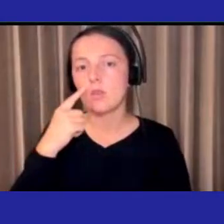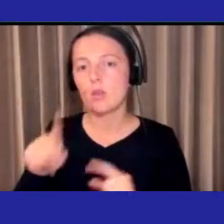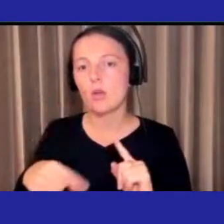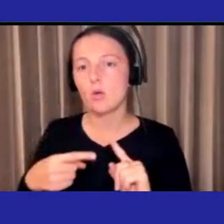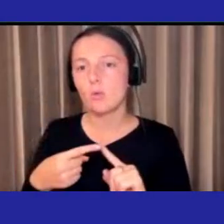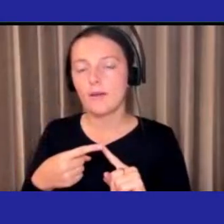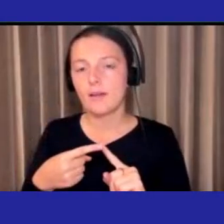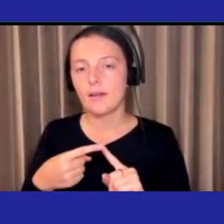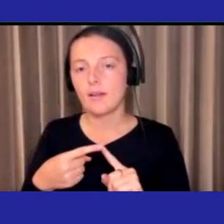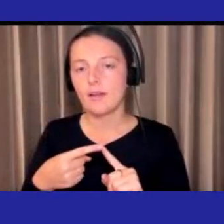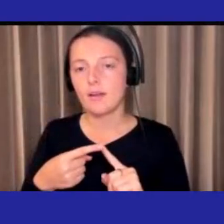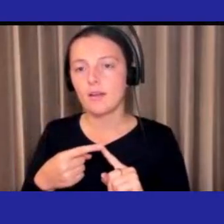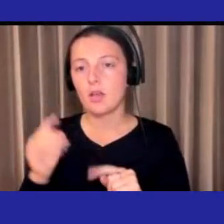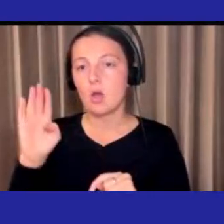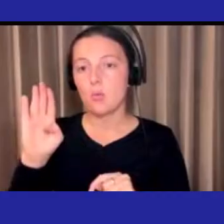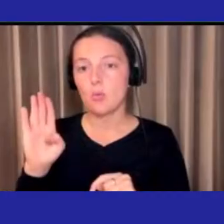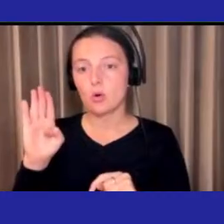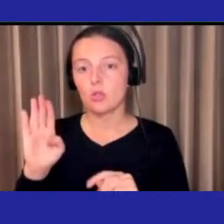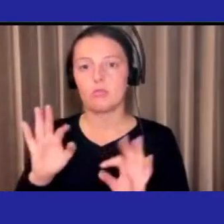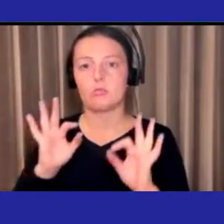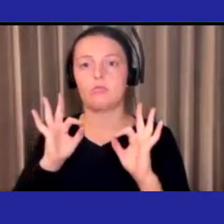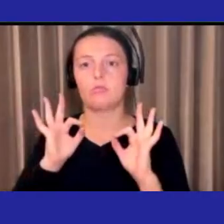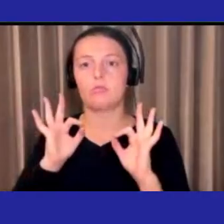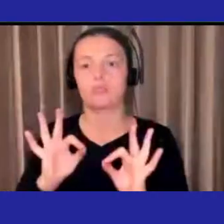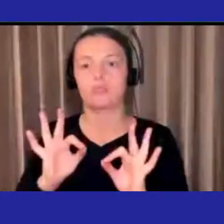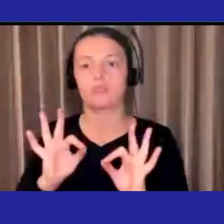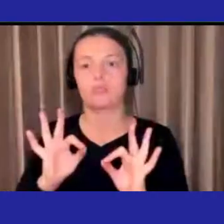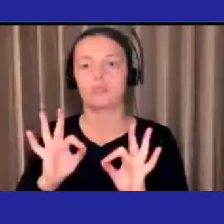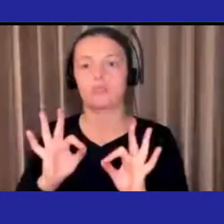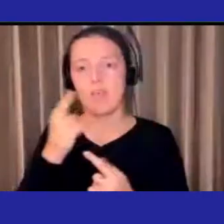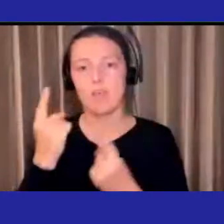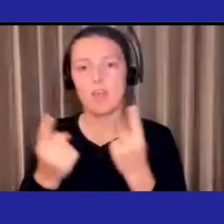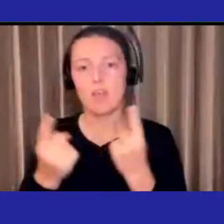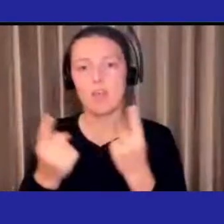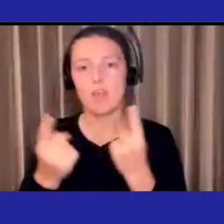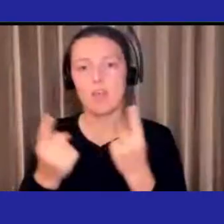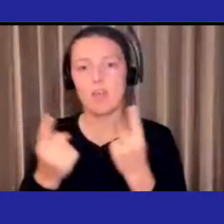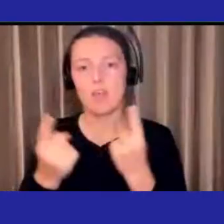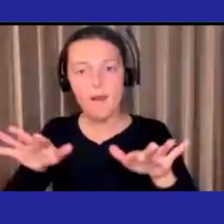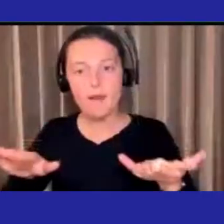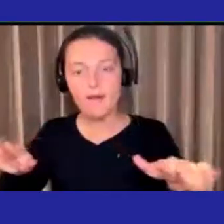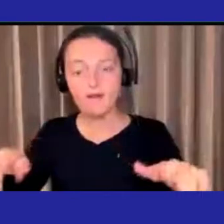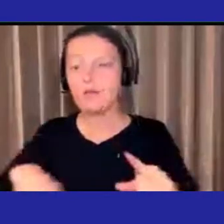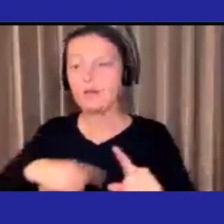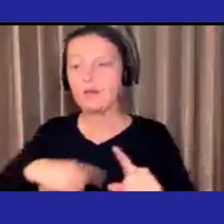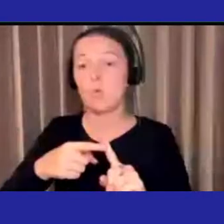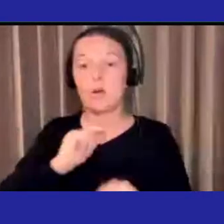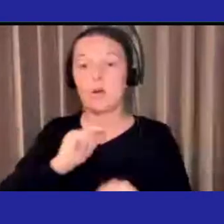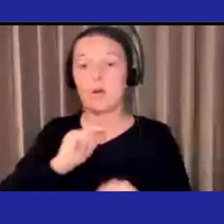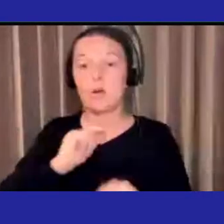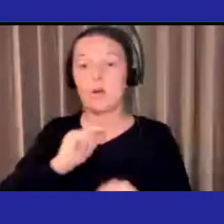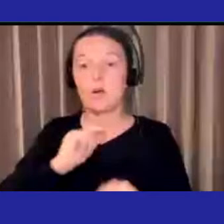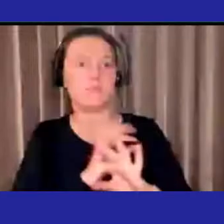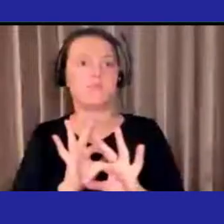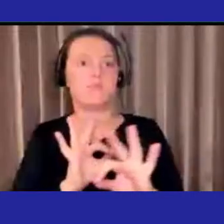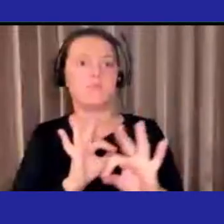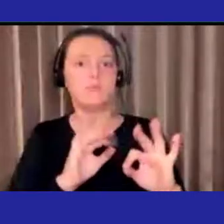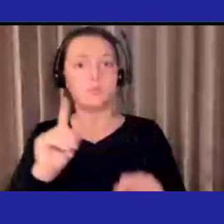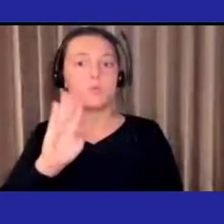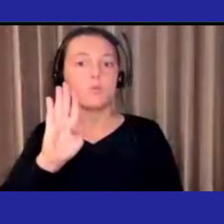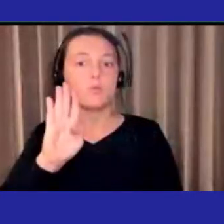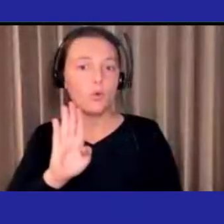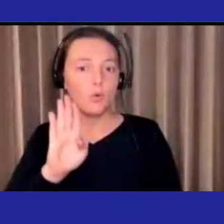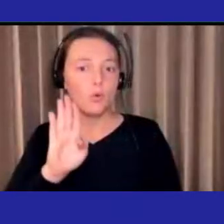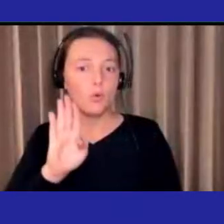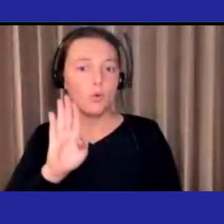Brooklyn, then think about spreading. I Right. think once you have it down in Brooklyn, I mean, it will be a piece of cake to kind of mimic